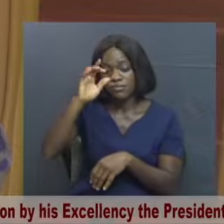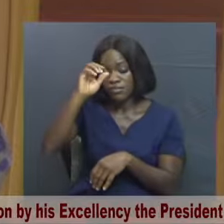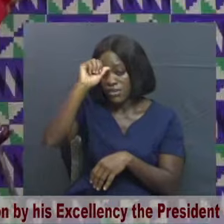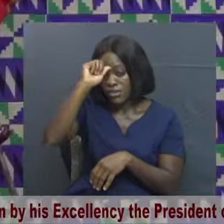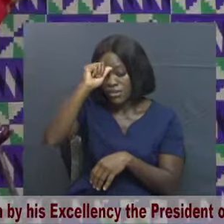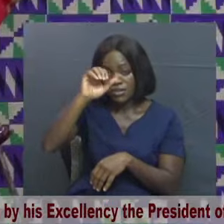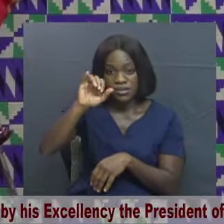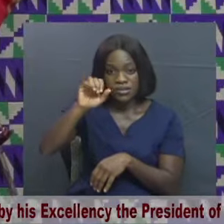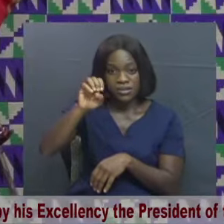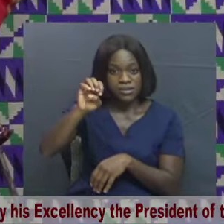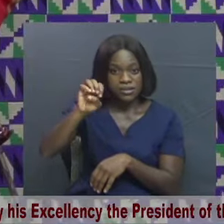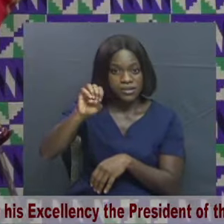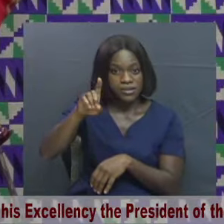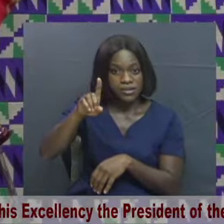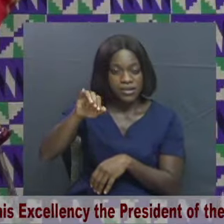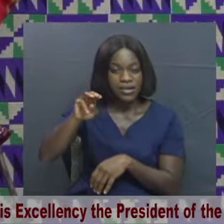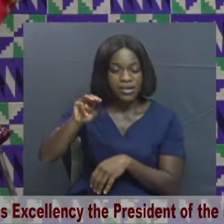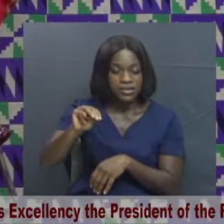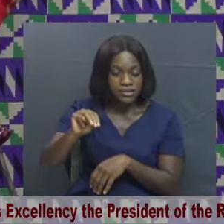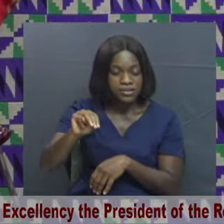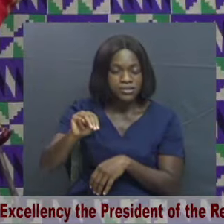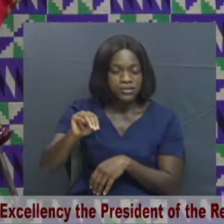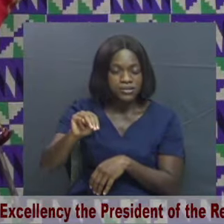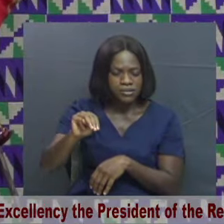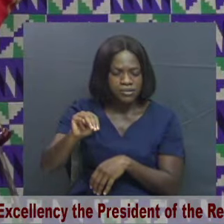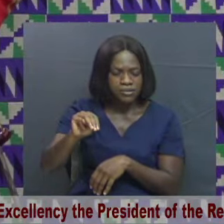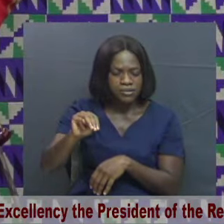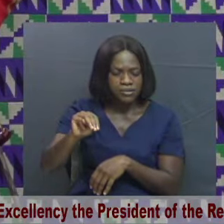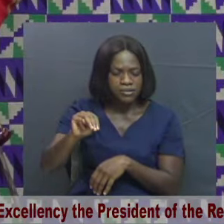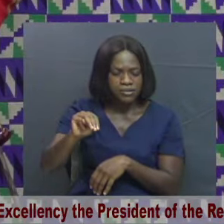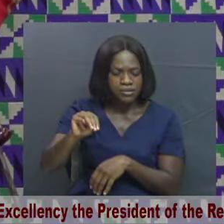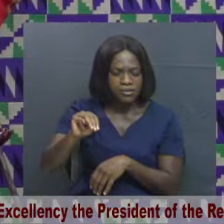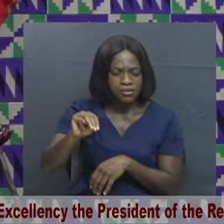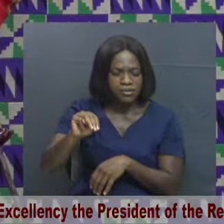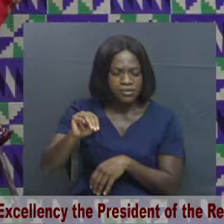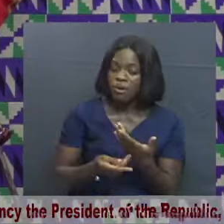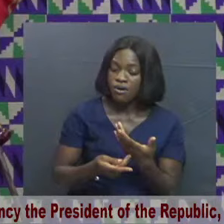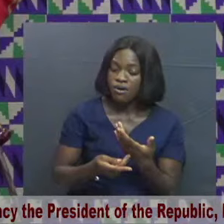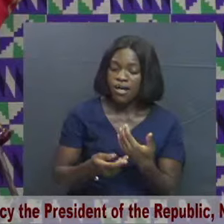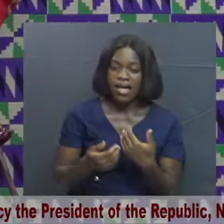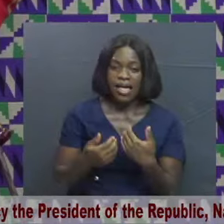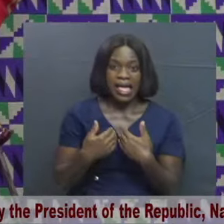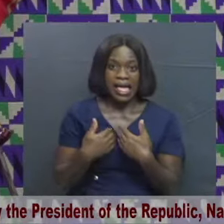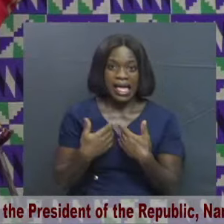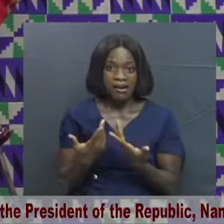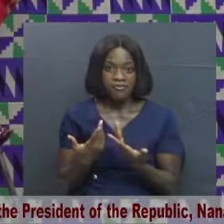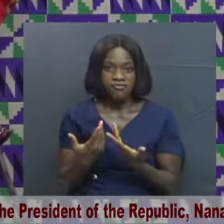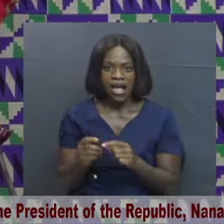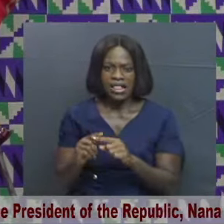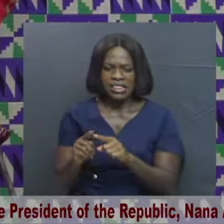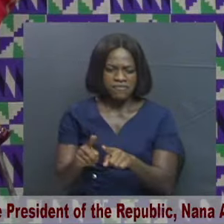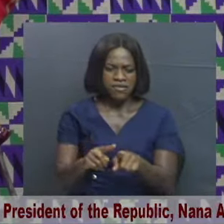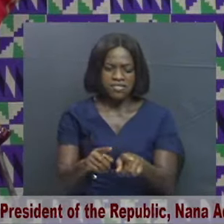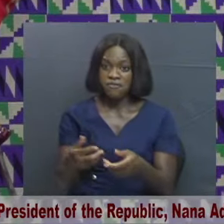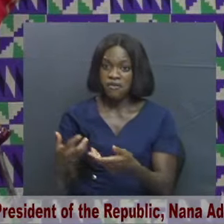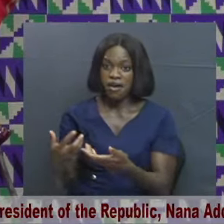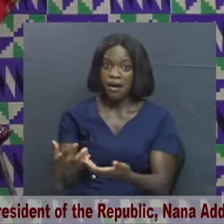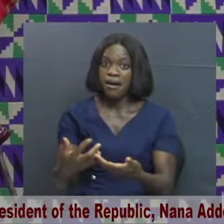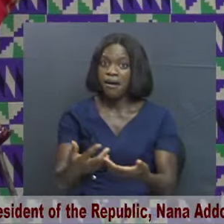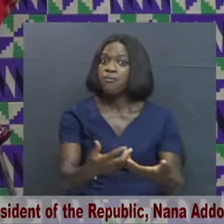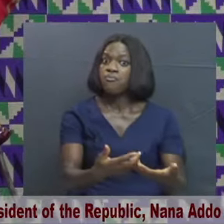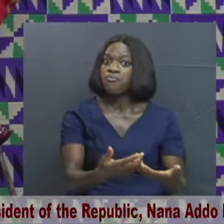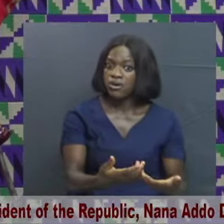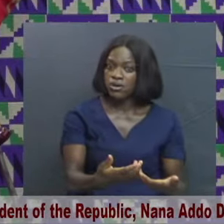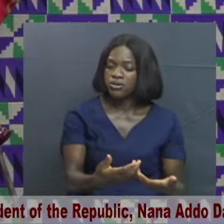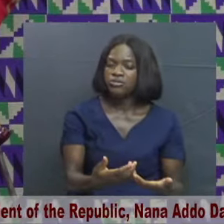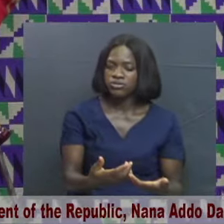facility tractors with matching implements Planters boom sprayers combin Harvesters and corn pickers will